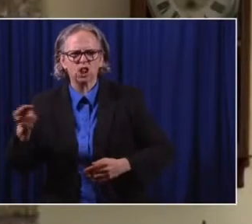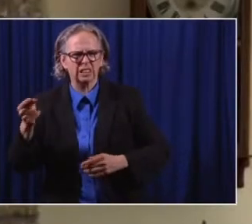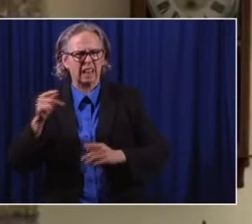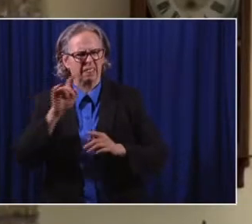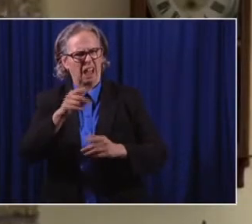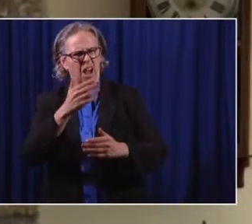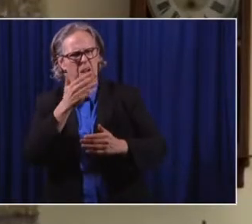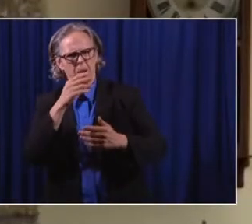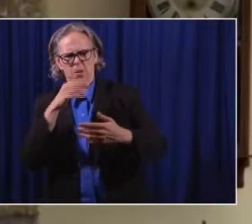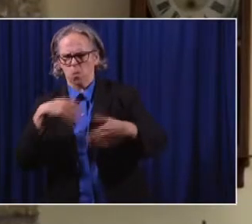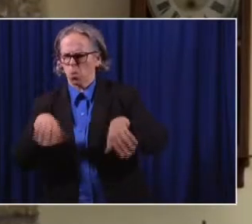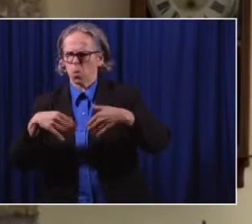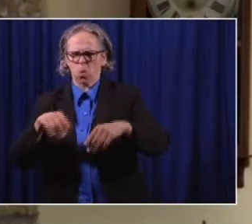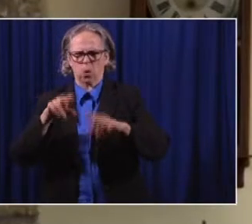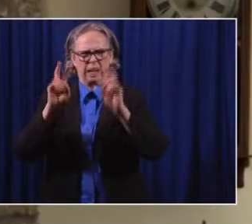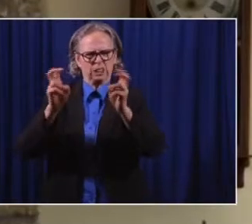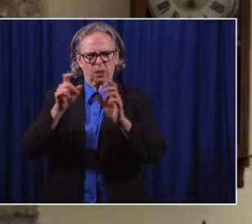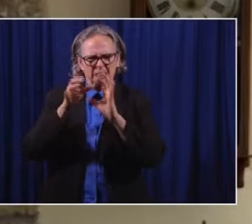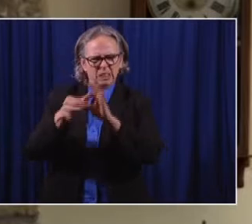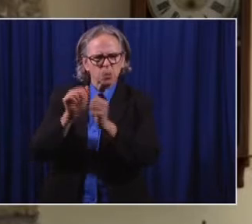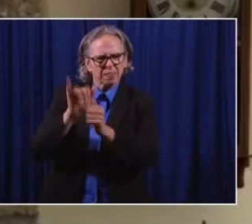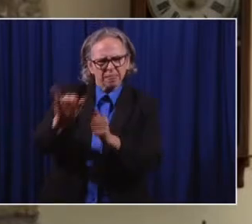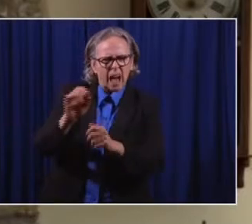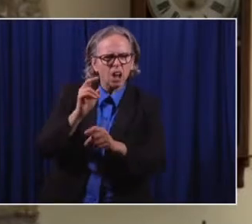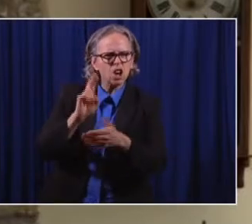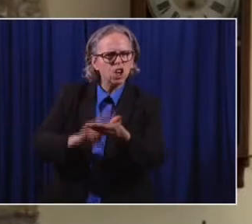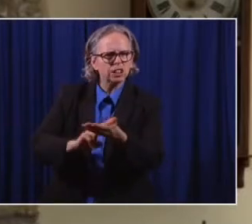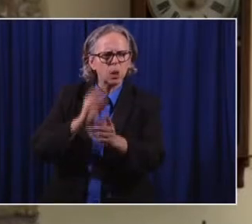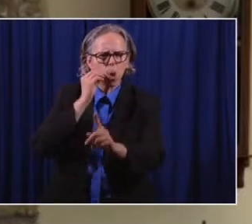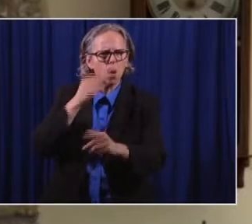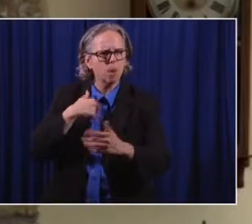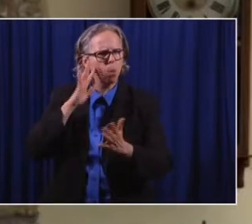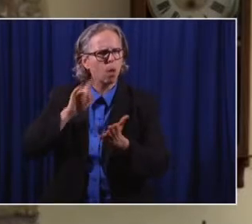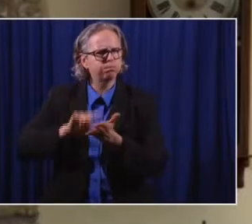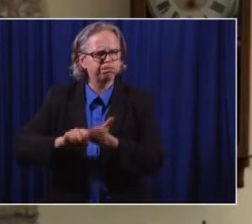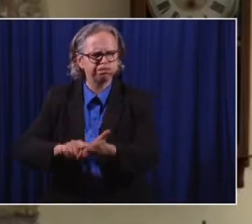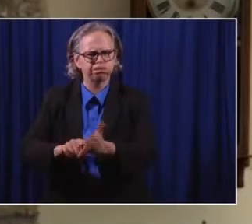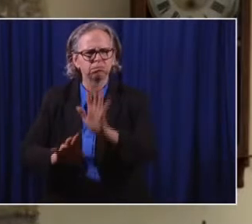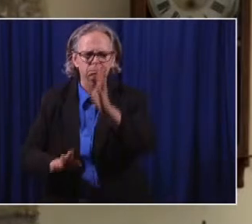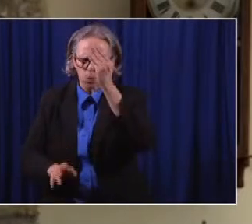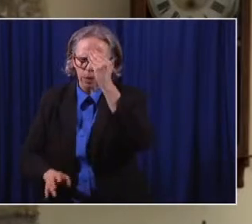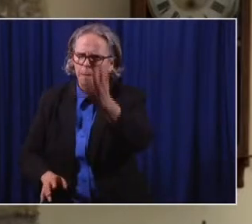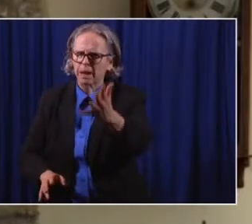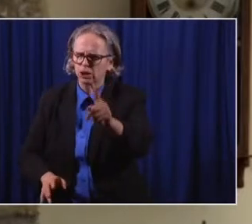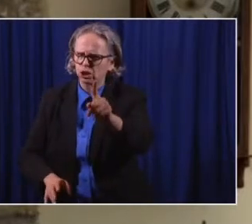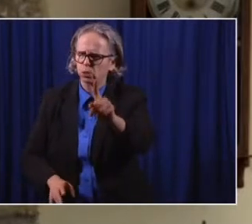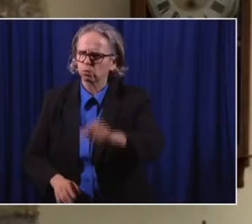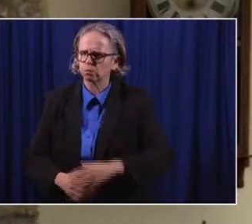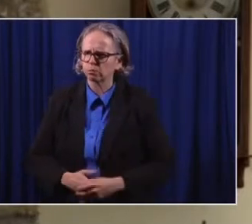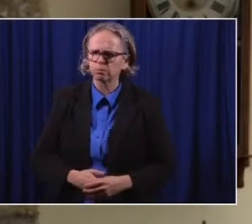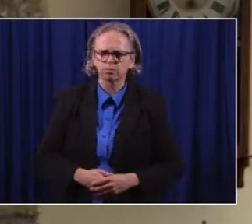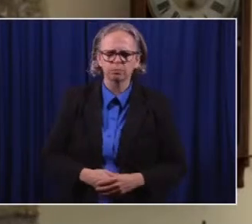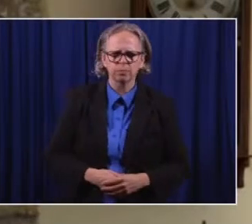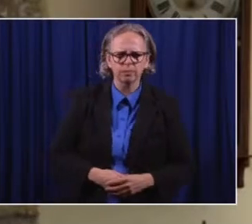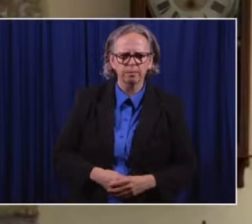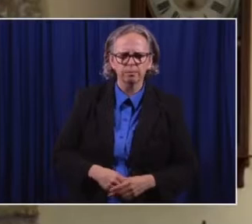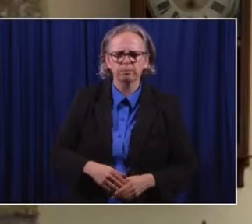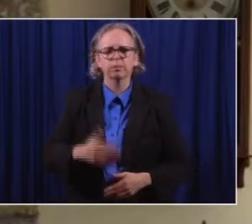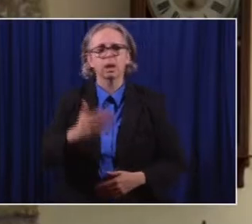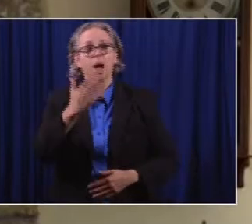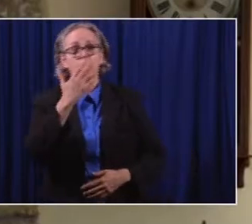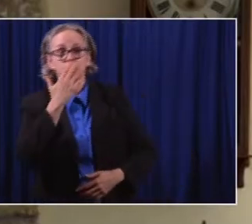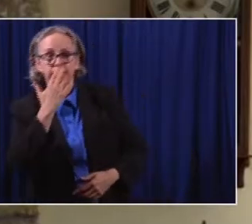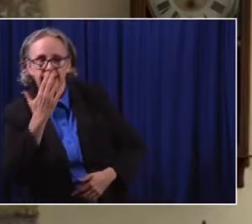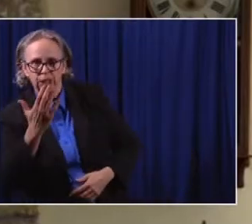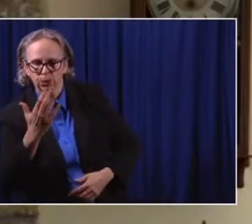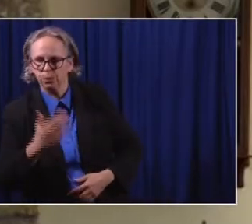home and what happened and maybe what didn't happen. Great, Thank you. Next question is